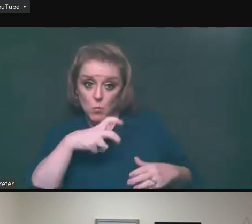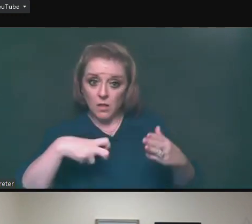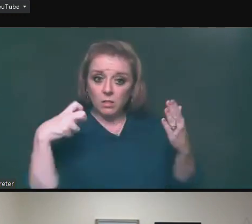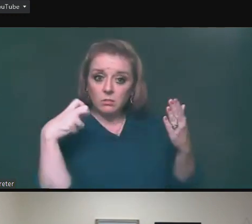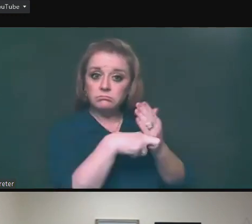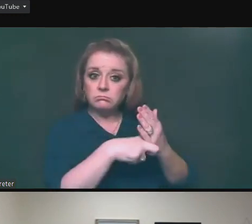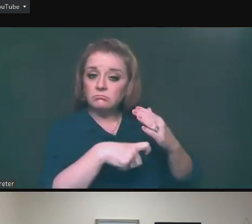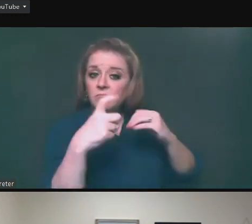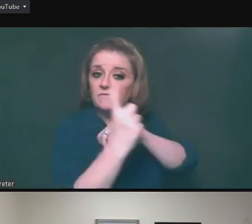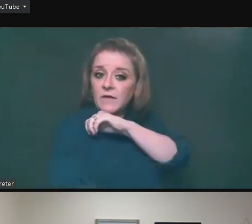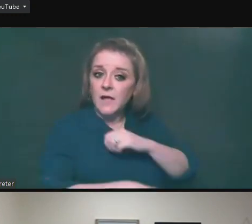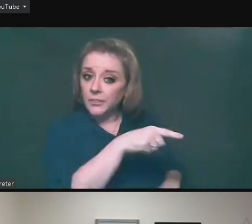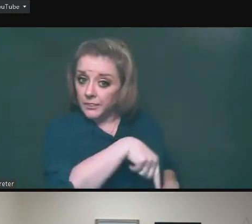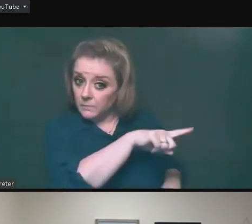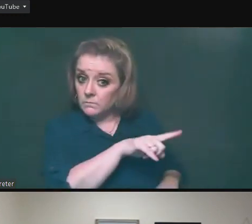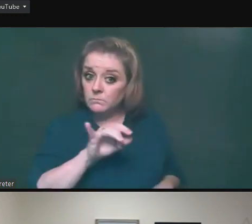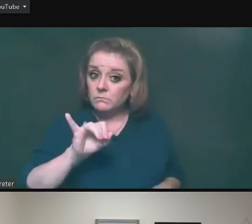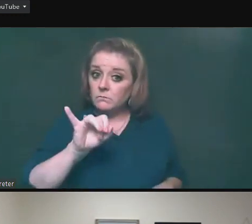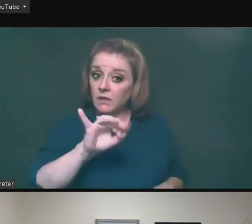so?